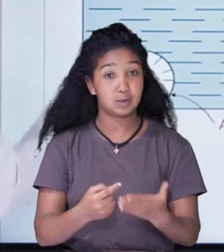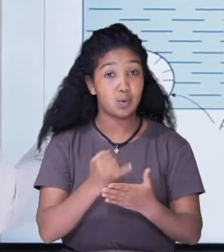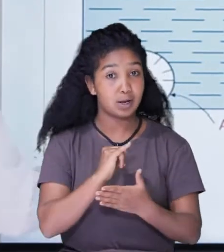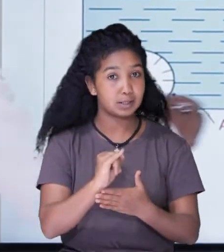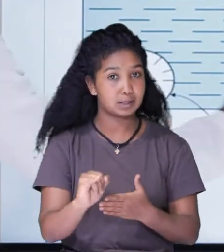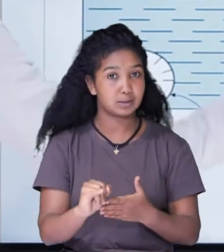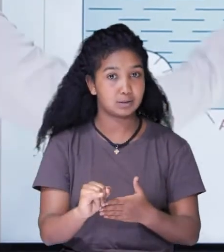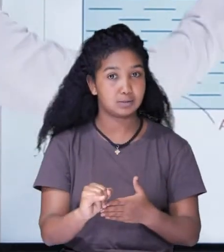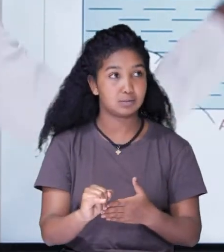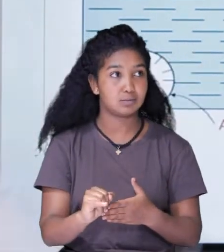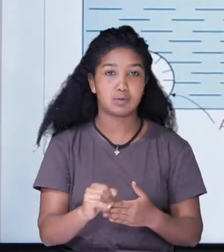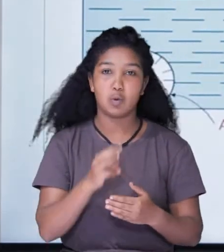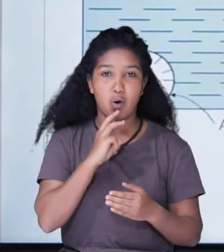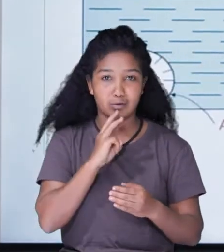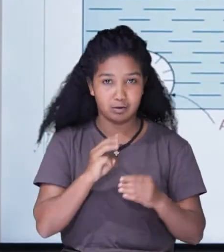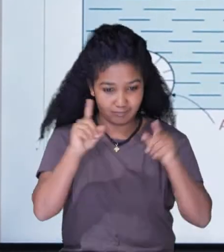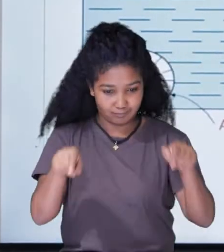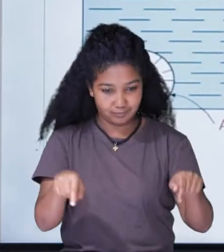is a bowl of water.